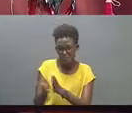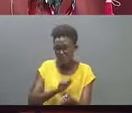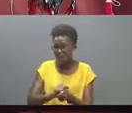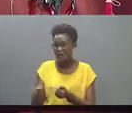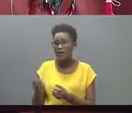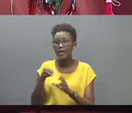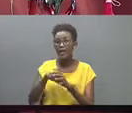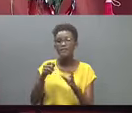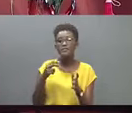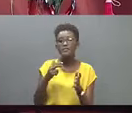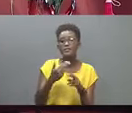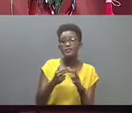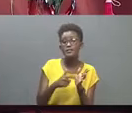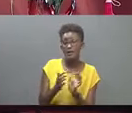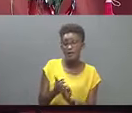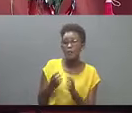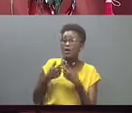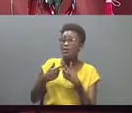leaders told me.